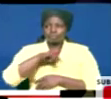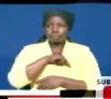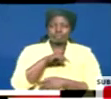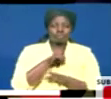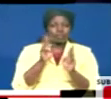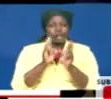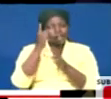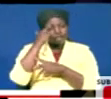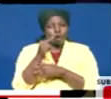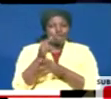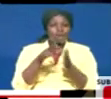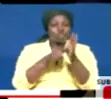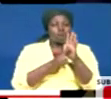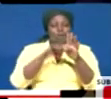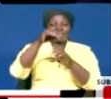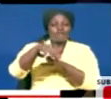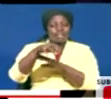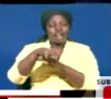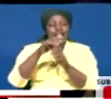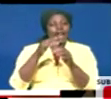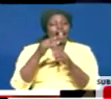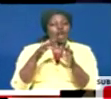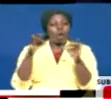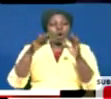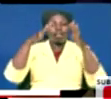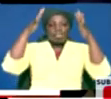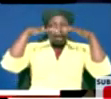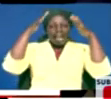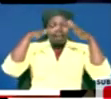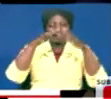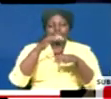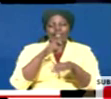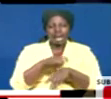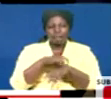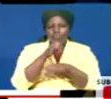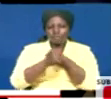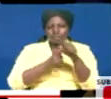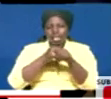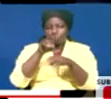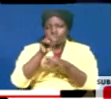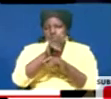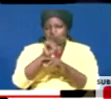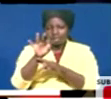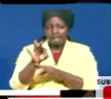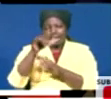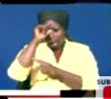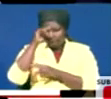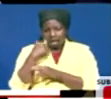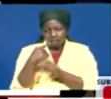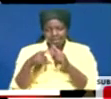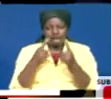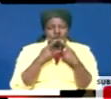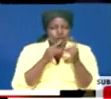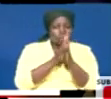season 2023. The government has commenced consultations with key actors and stakeholders